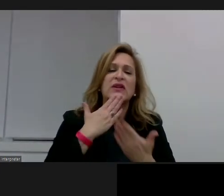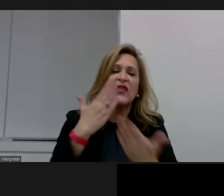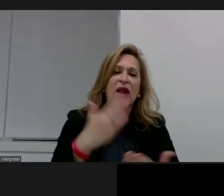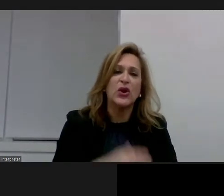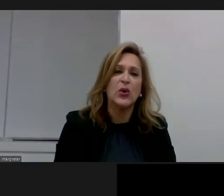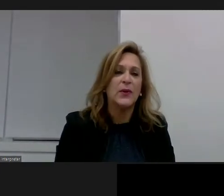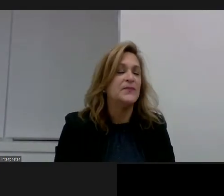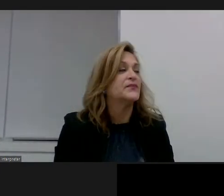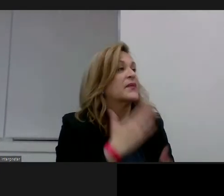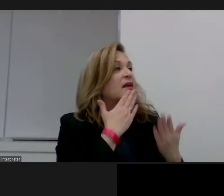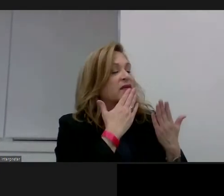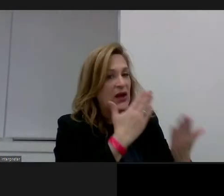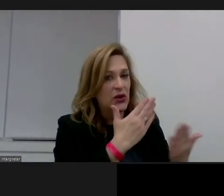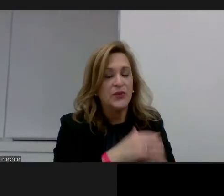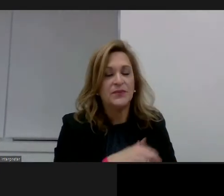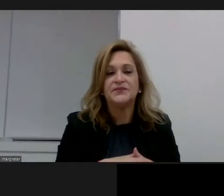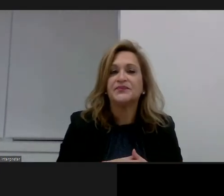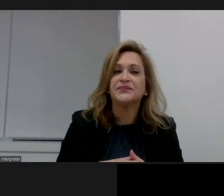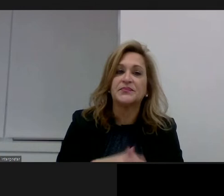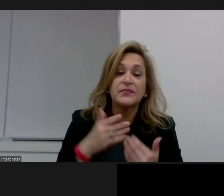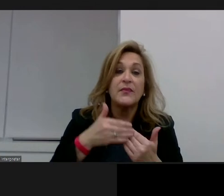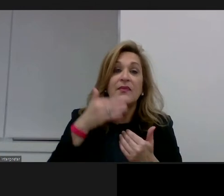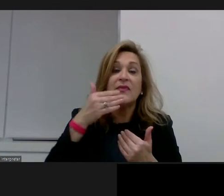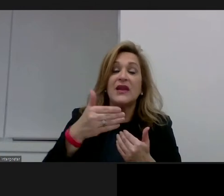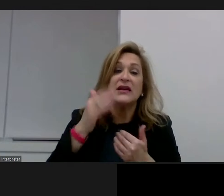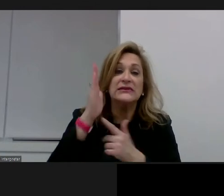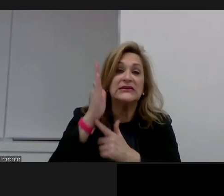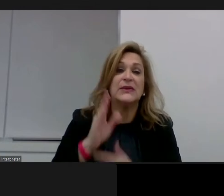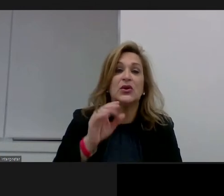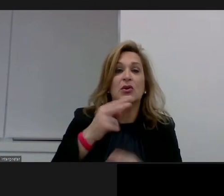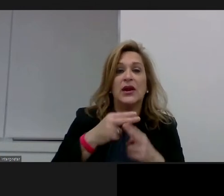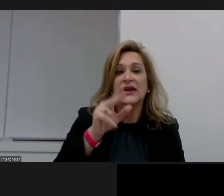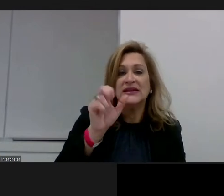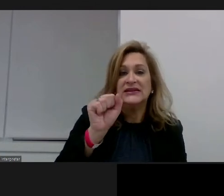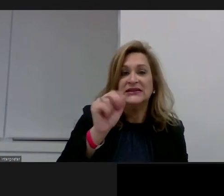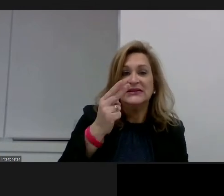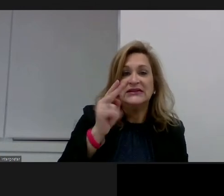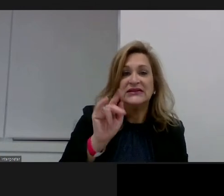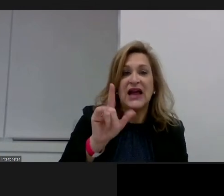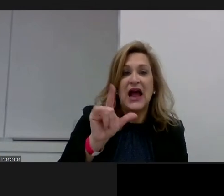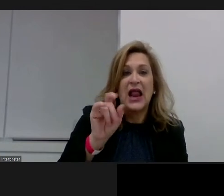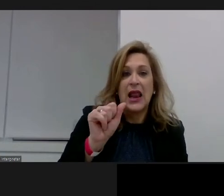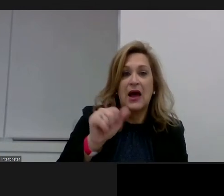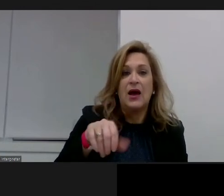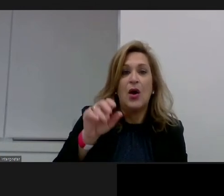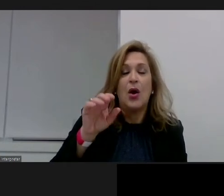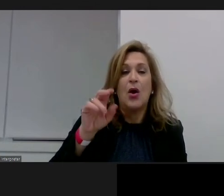Thank you. The next speaker is Skyla Hope, followed by Mimi Tong.